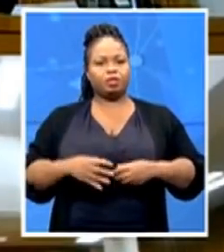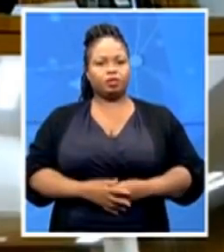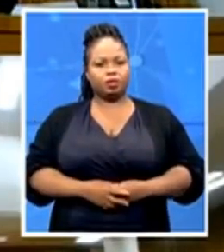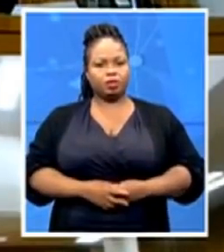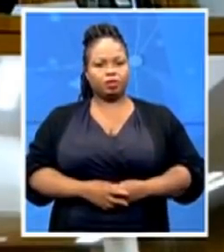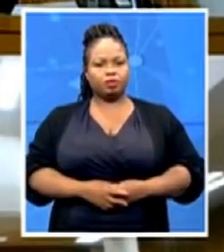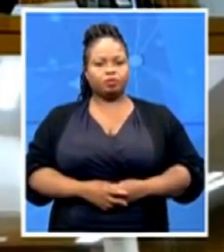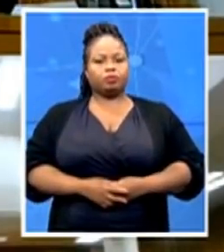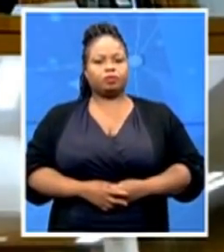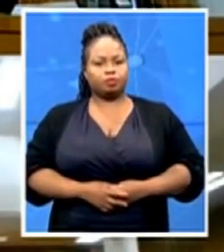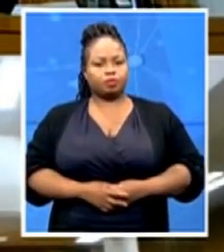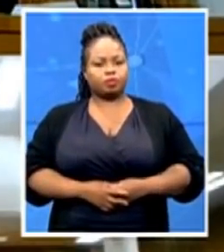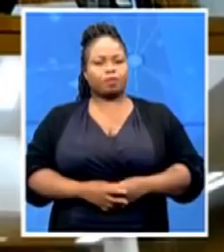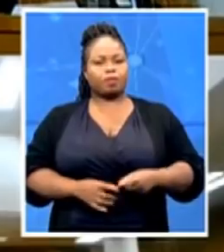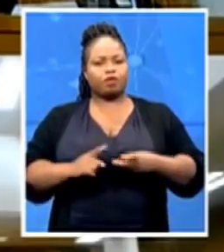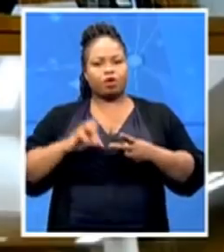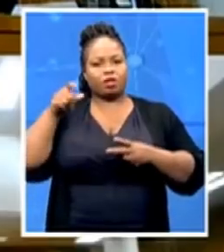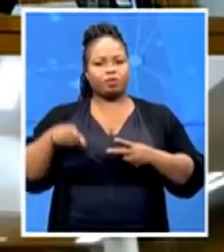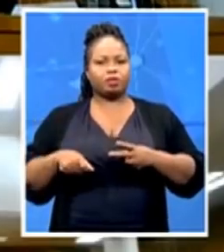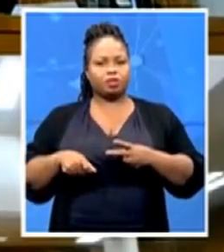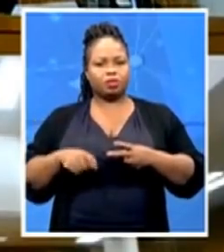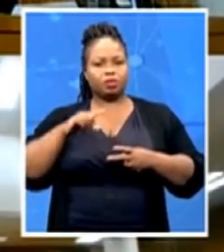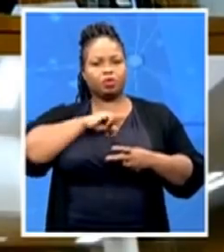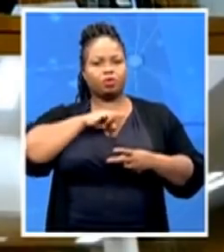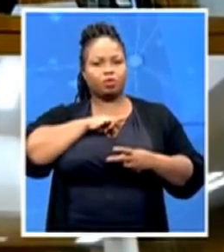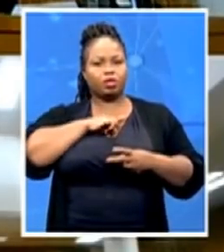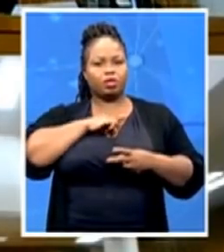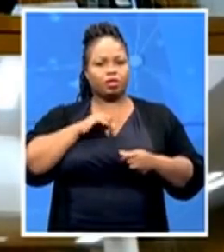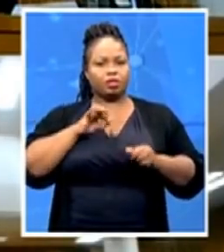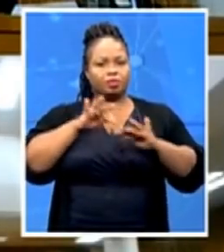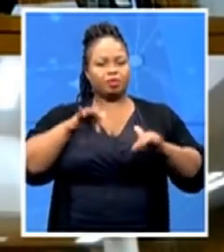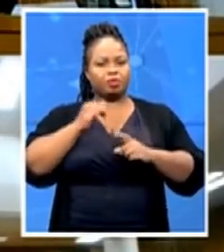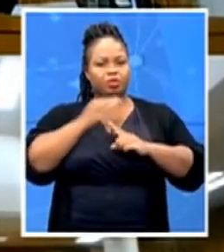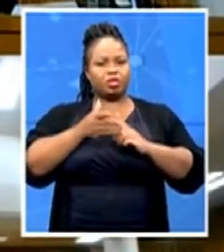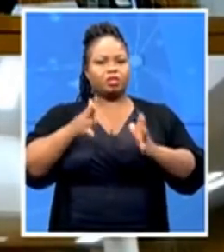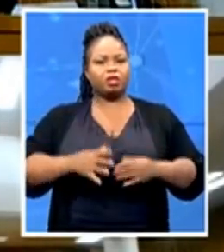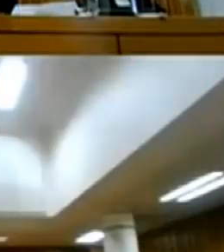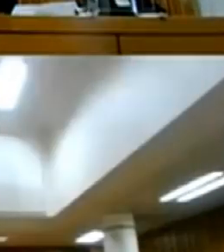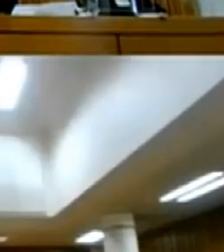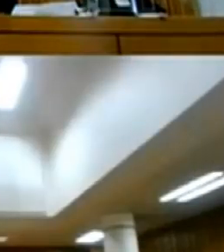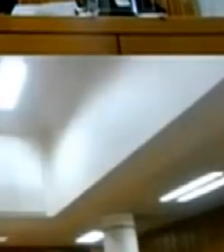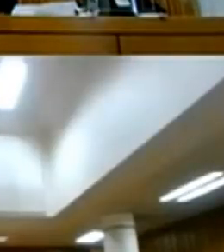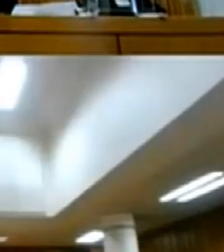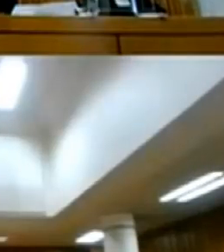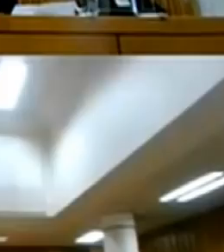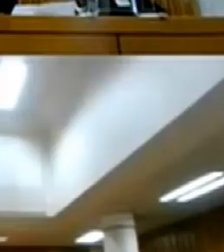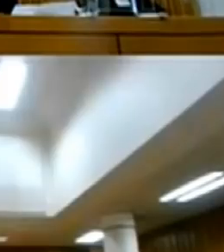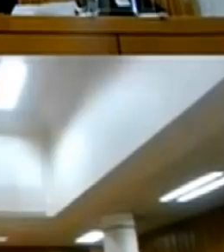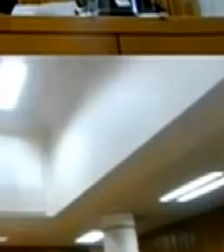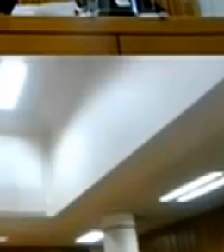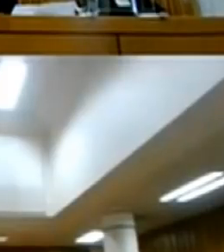The incumbent public protector, like other Chapter 9 office bearers, is the holder of an office created by Chapter 9